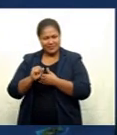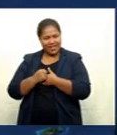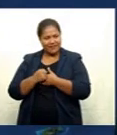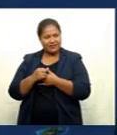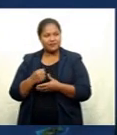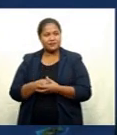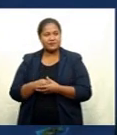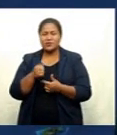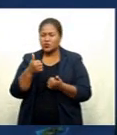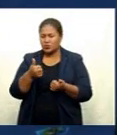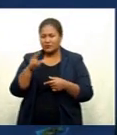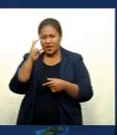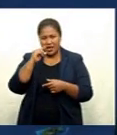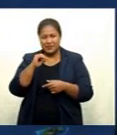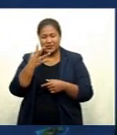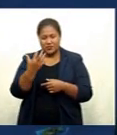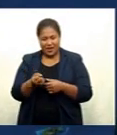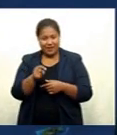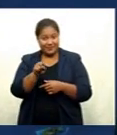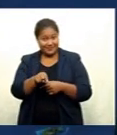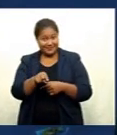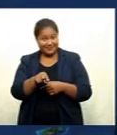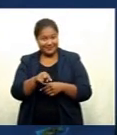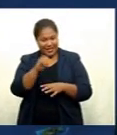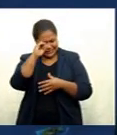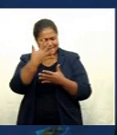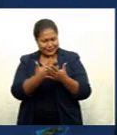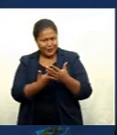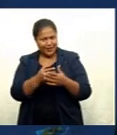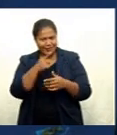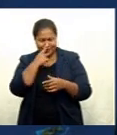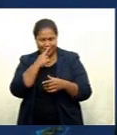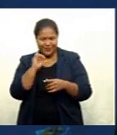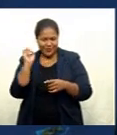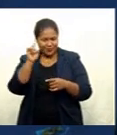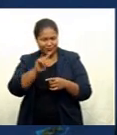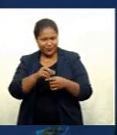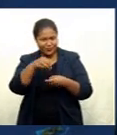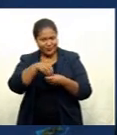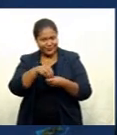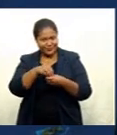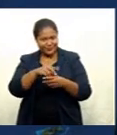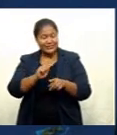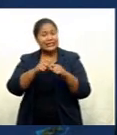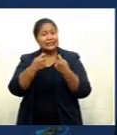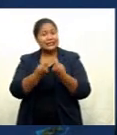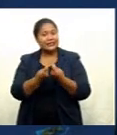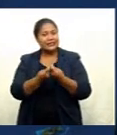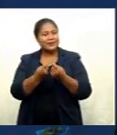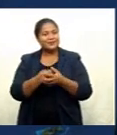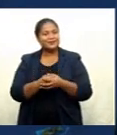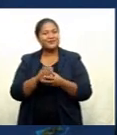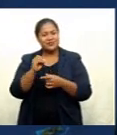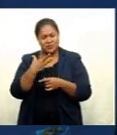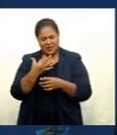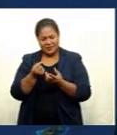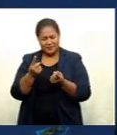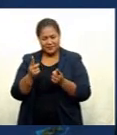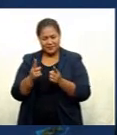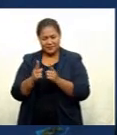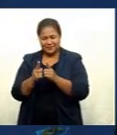to be able to have the caliber of these experts that are linking in and looking at ways we